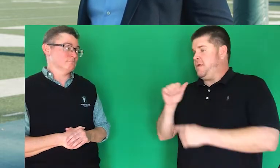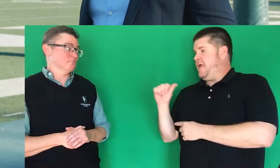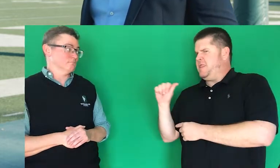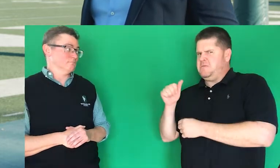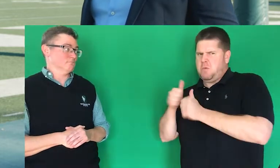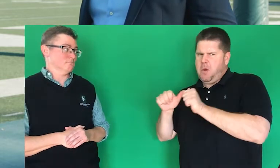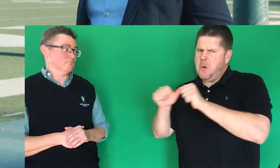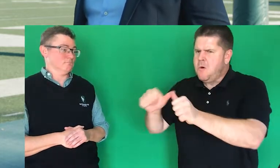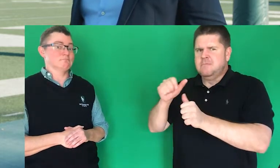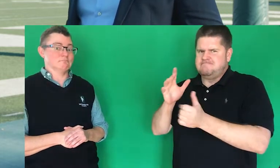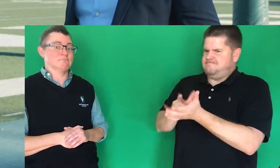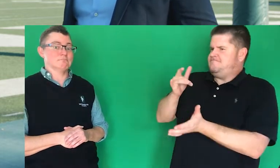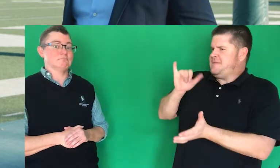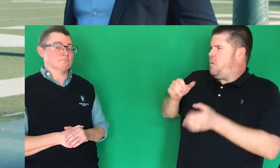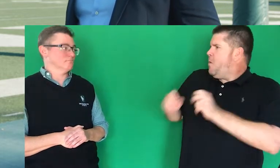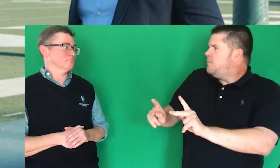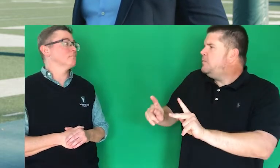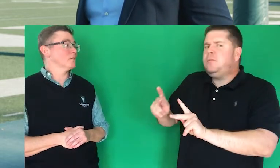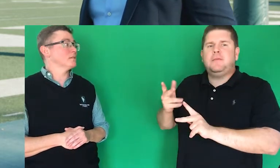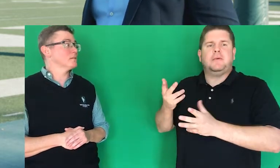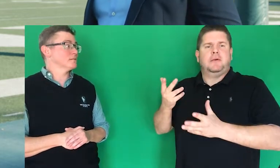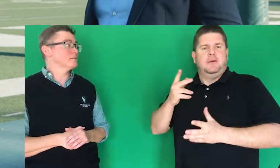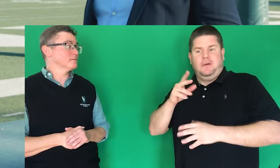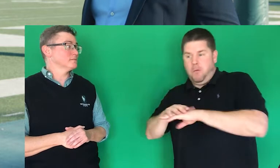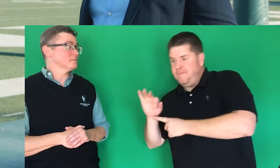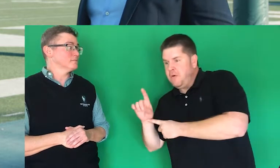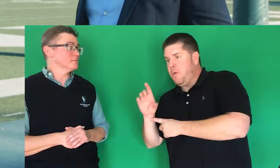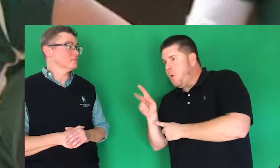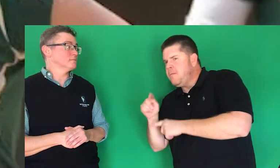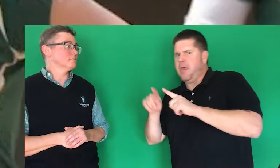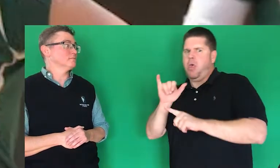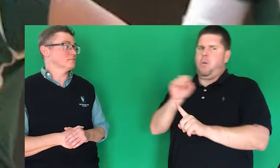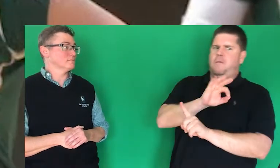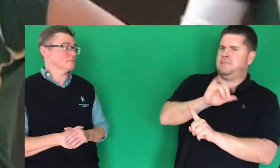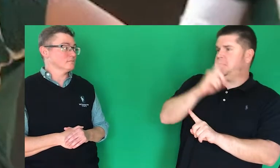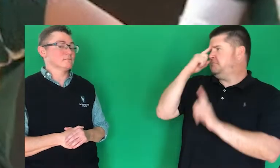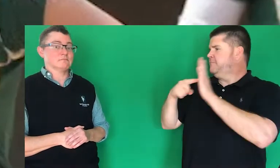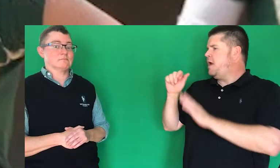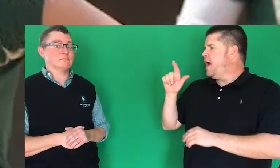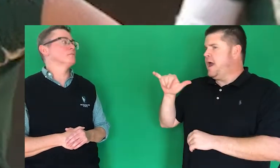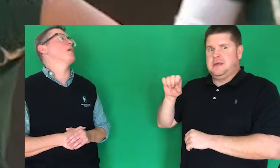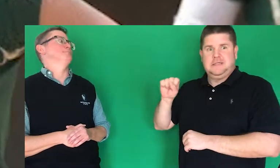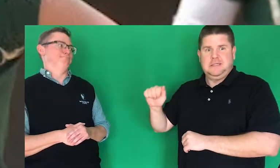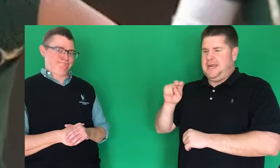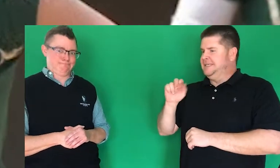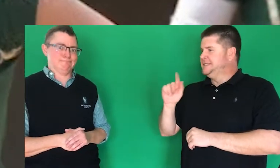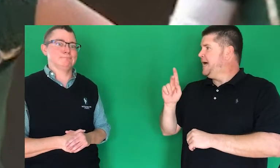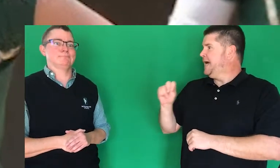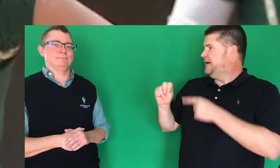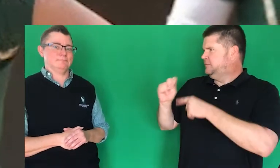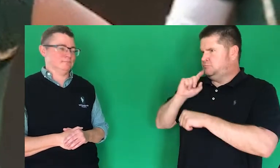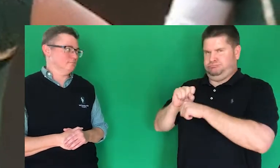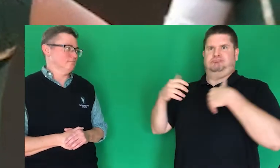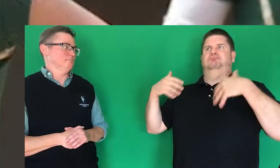those opportunities off of the field and off of the court. We have alumni such as Alyssa Nakin, who's been a world